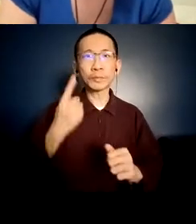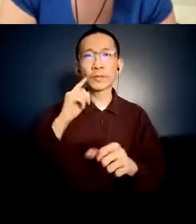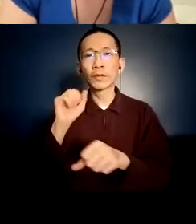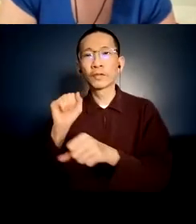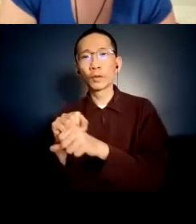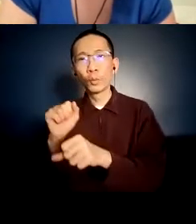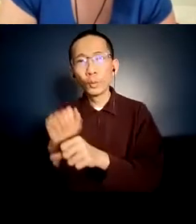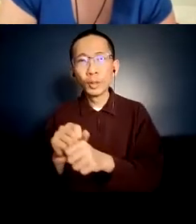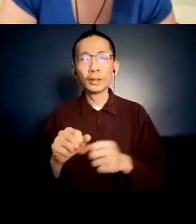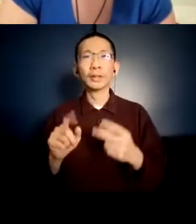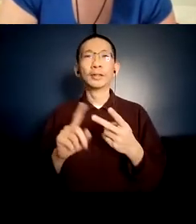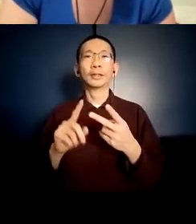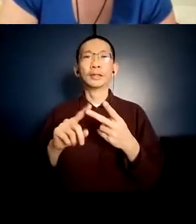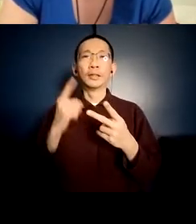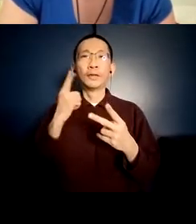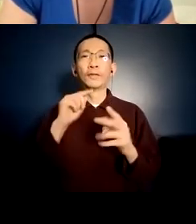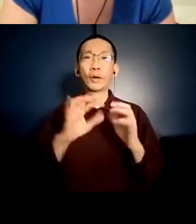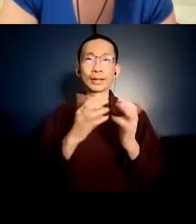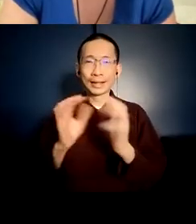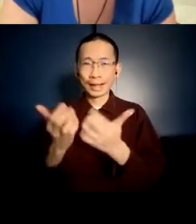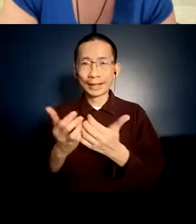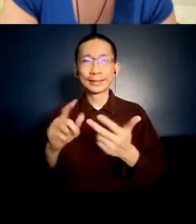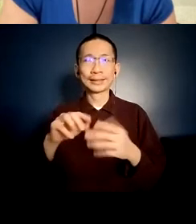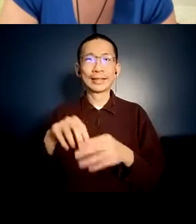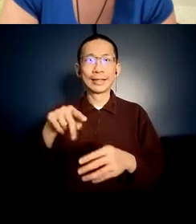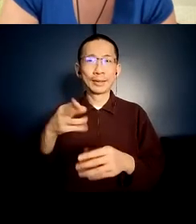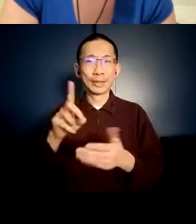work, for classes in the PhD